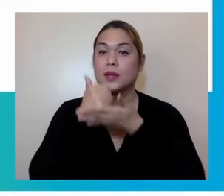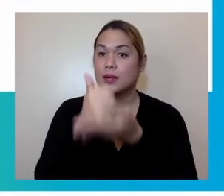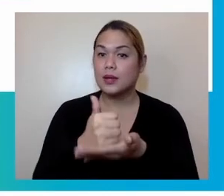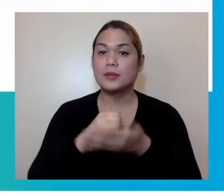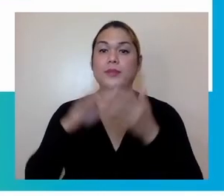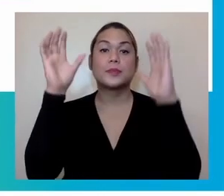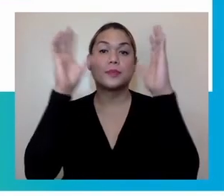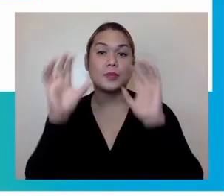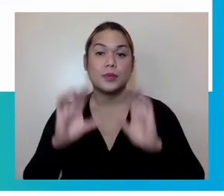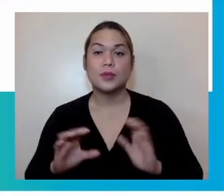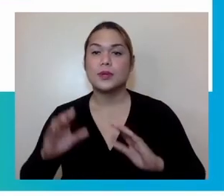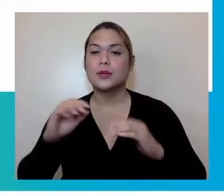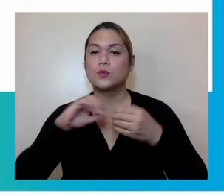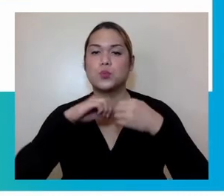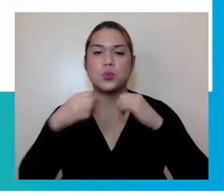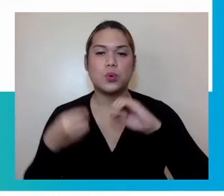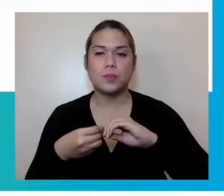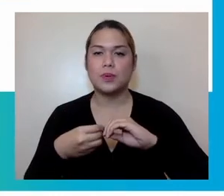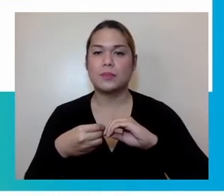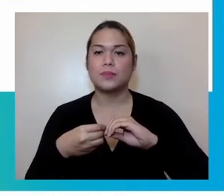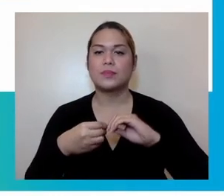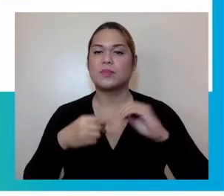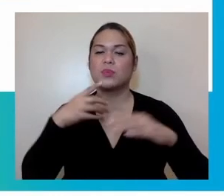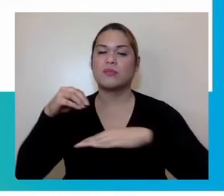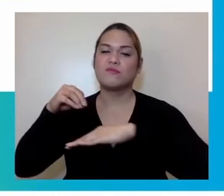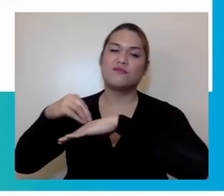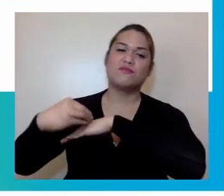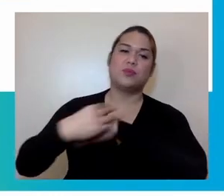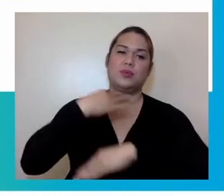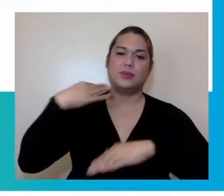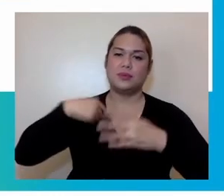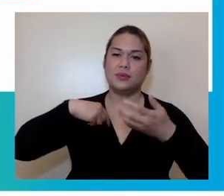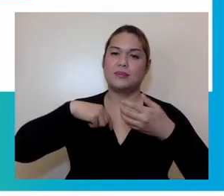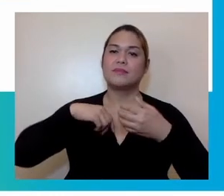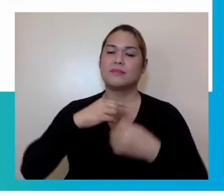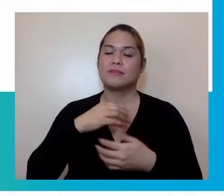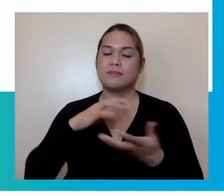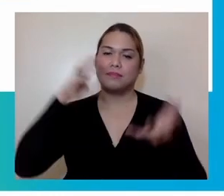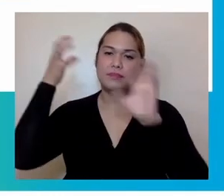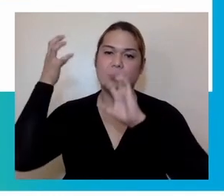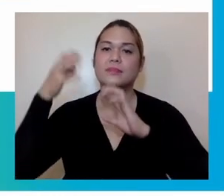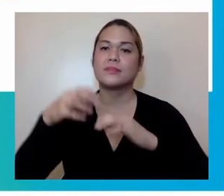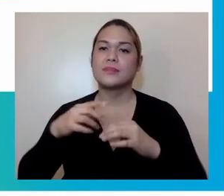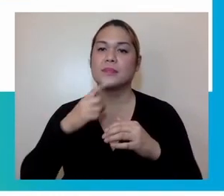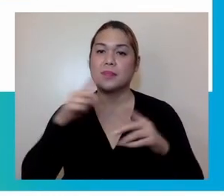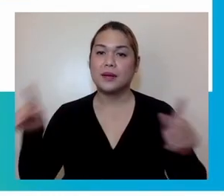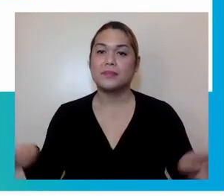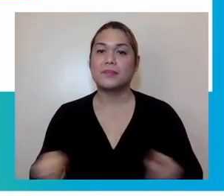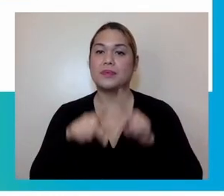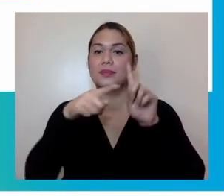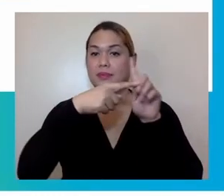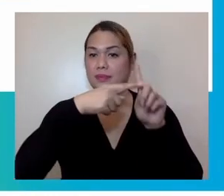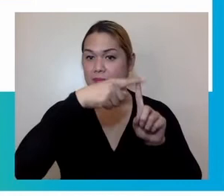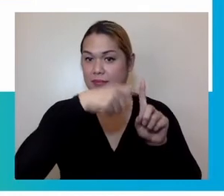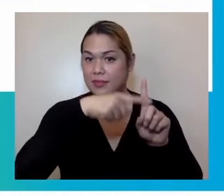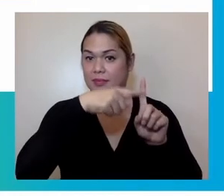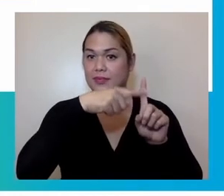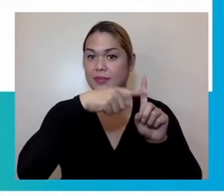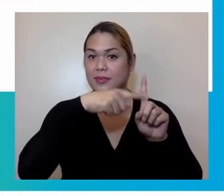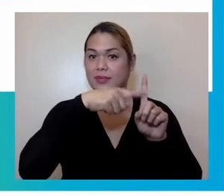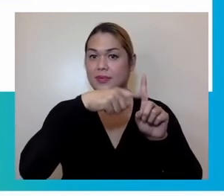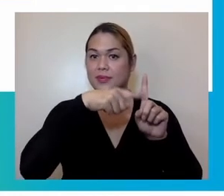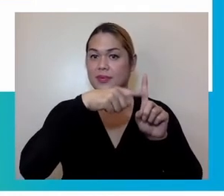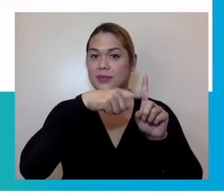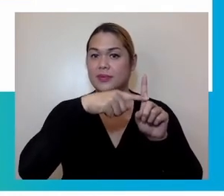commitments in Paris 2015 to limit the temperature increase to 1.5 Celsius and for the